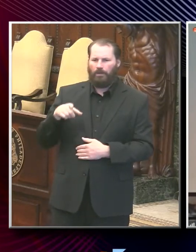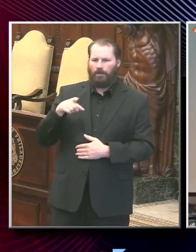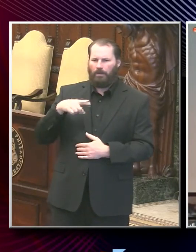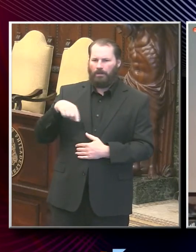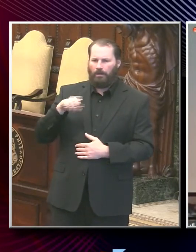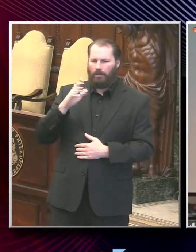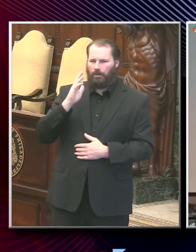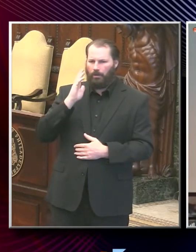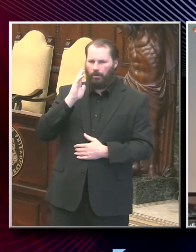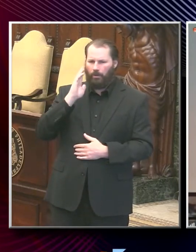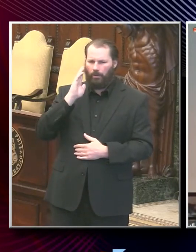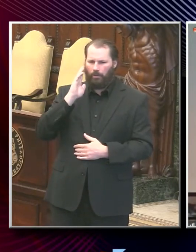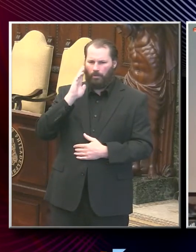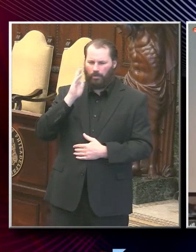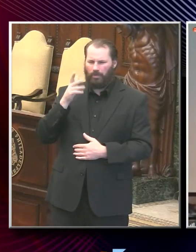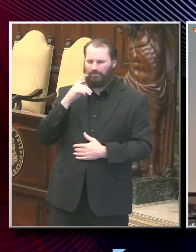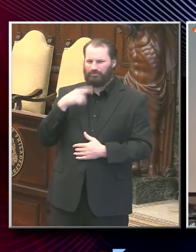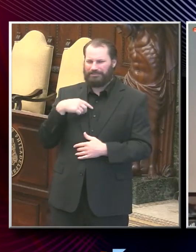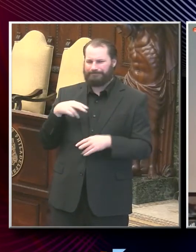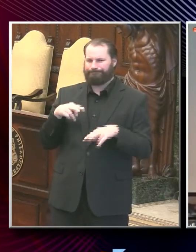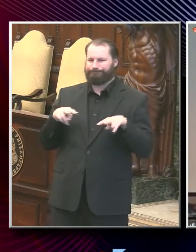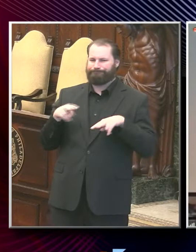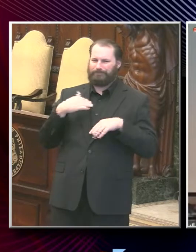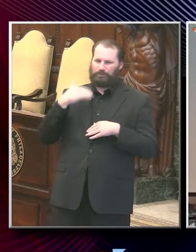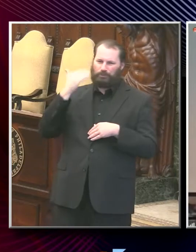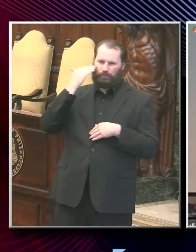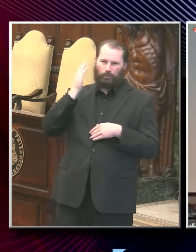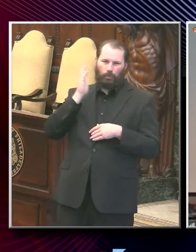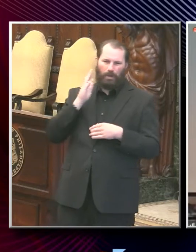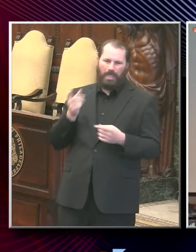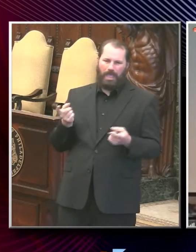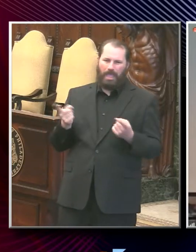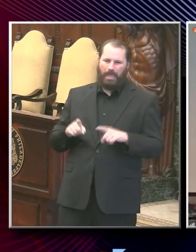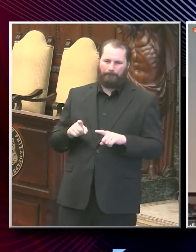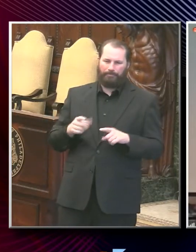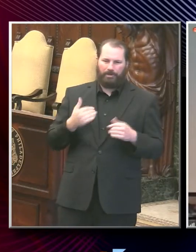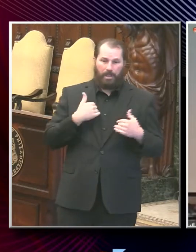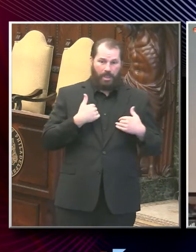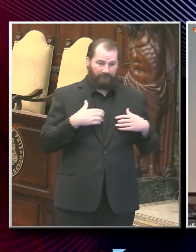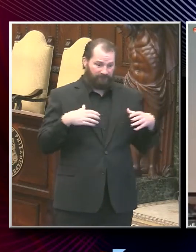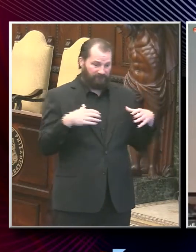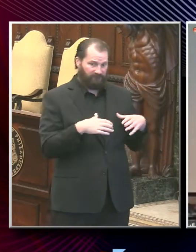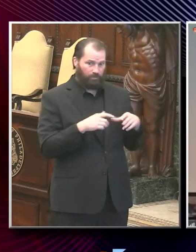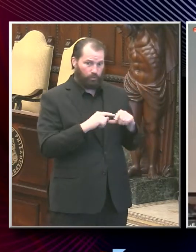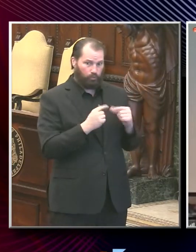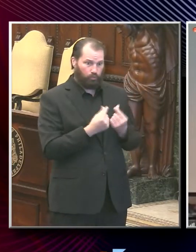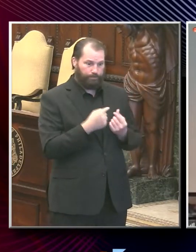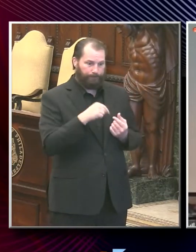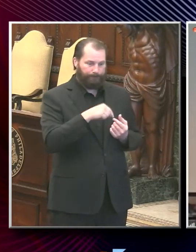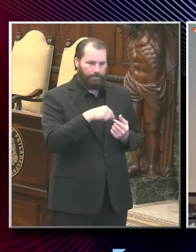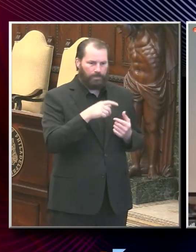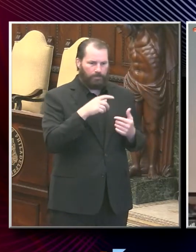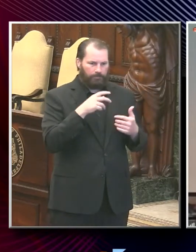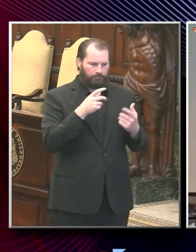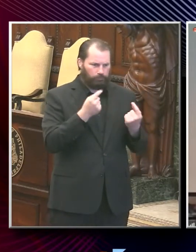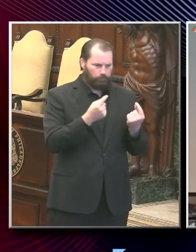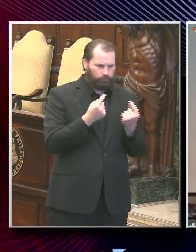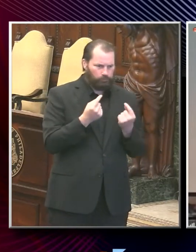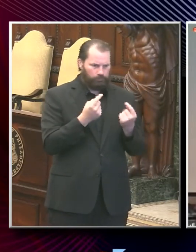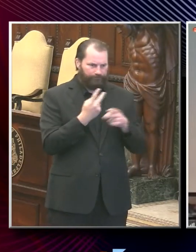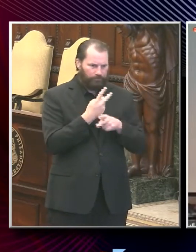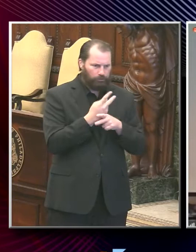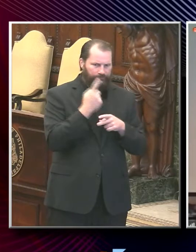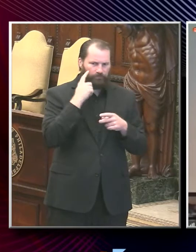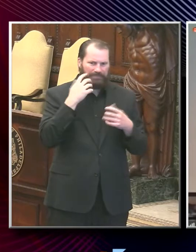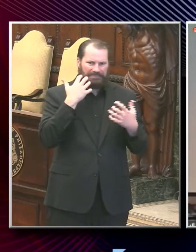coming, and we have a working group that is very focused on heat, getting for sure spray grounds are launched. Our library should